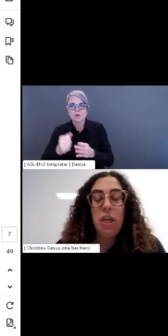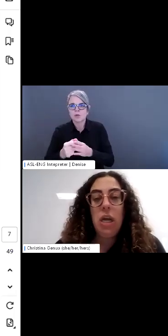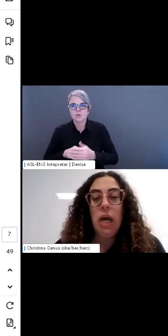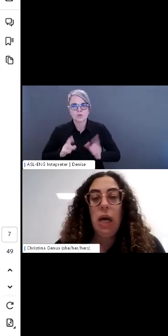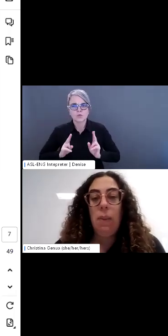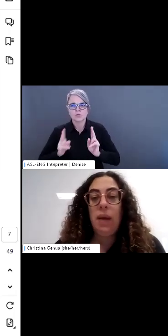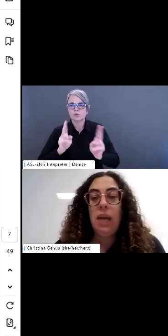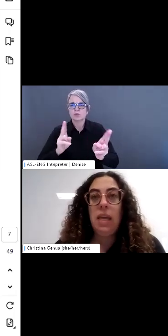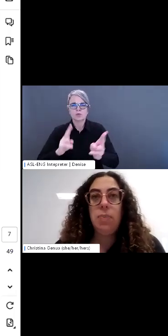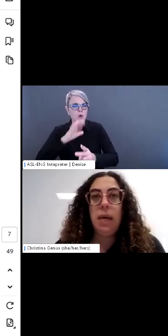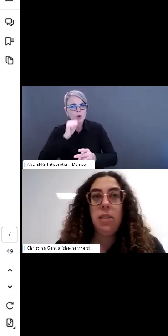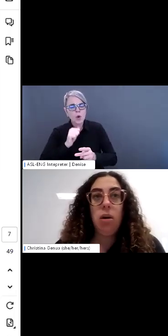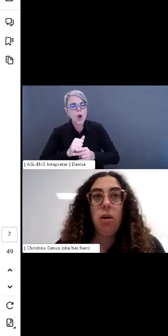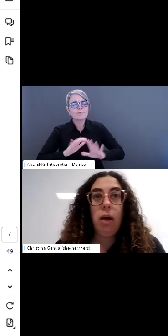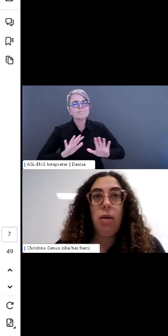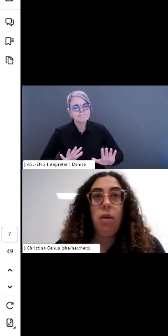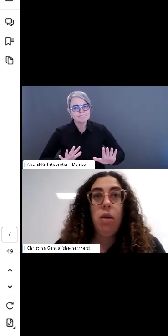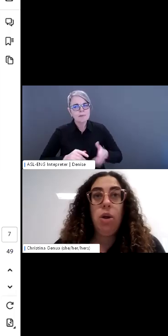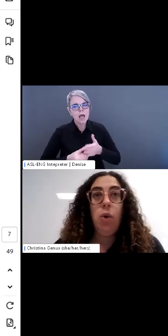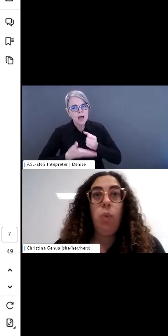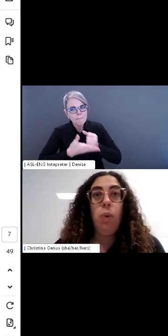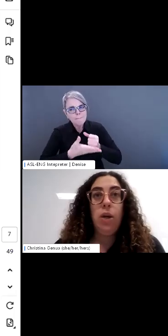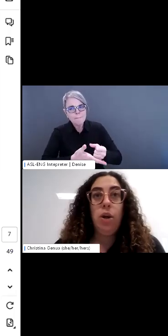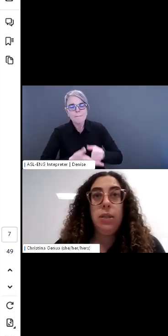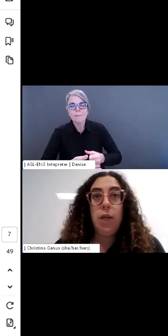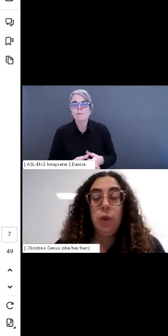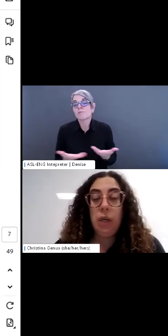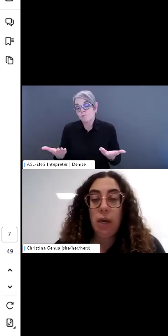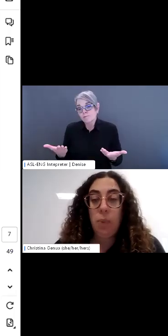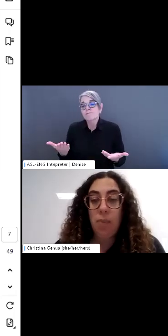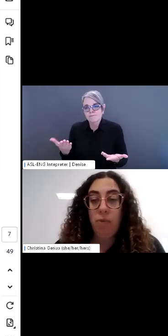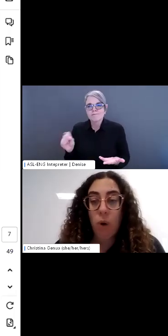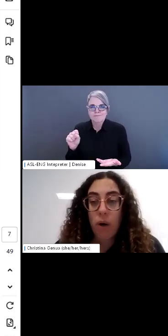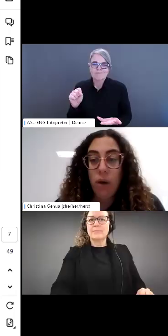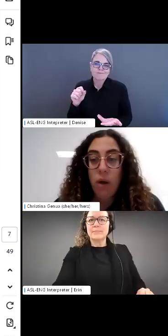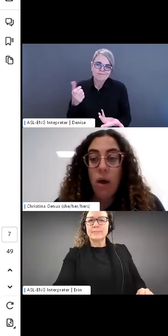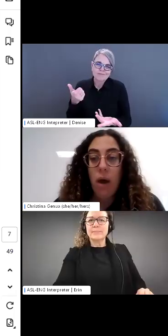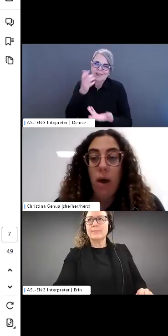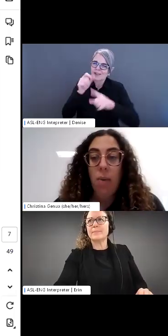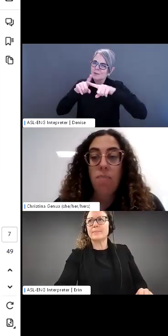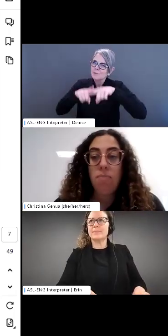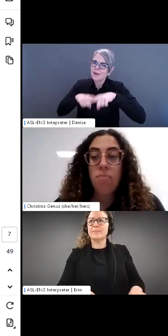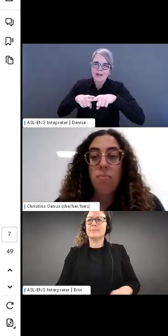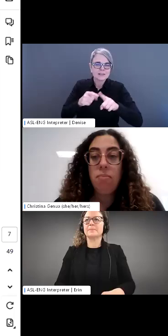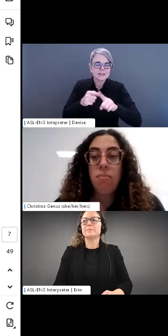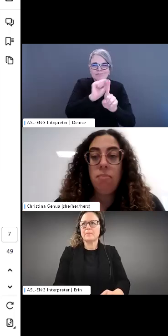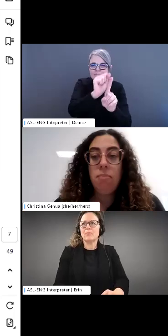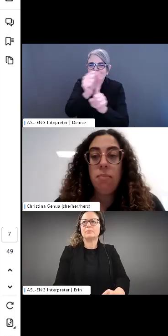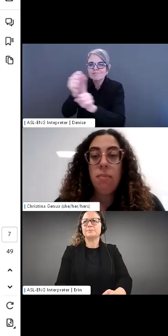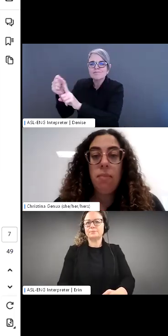situation, but I think it depends on, what you're scheduling an appointment for. Um,